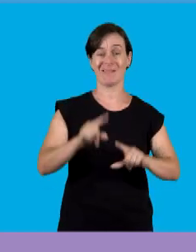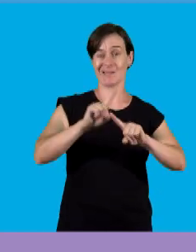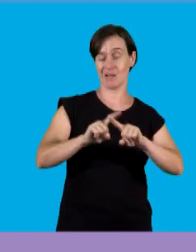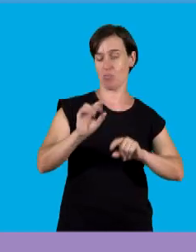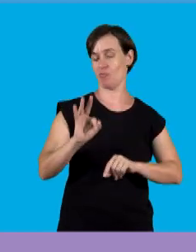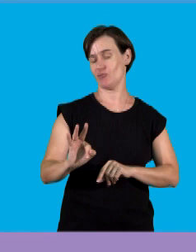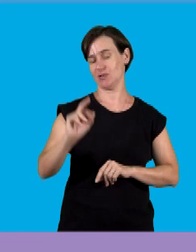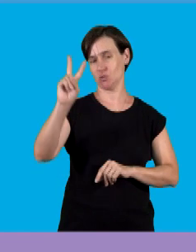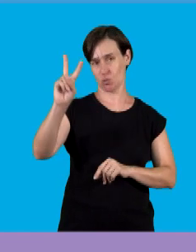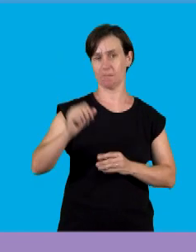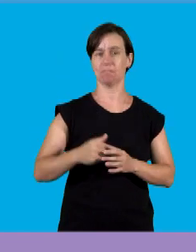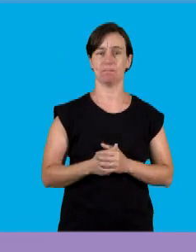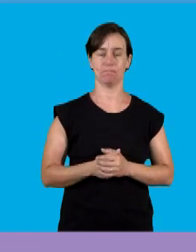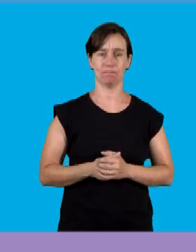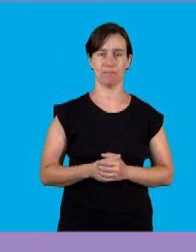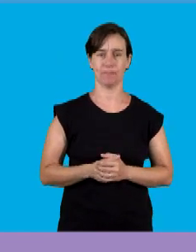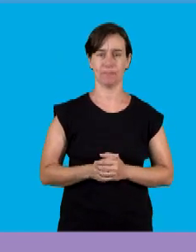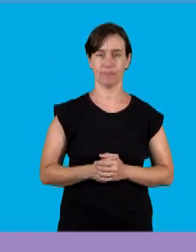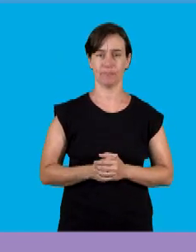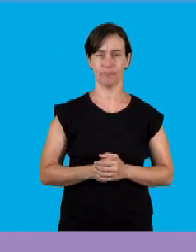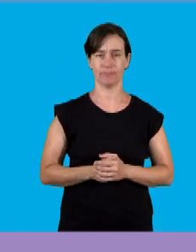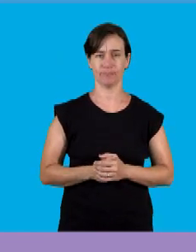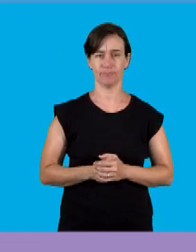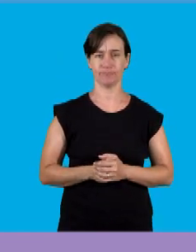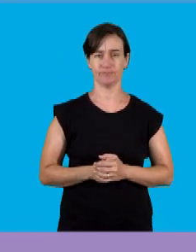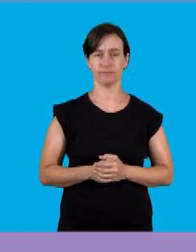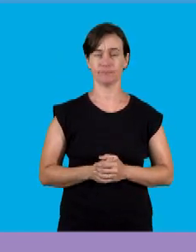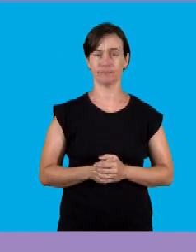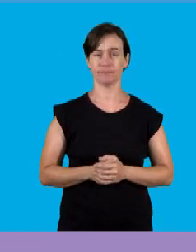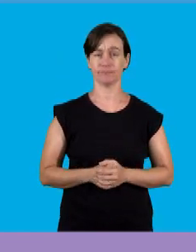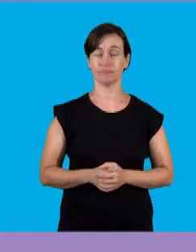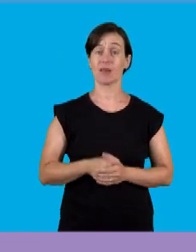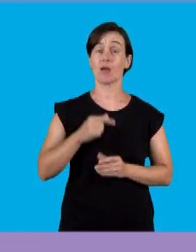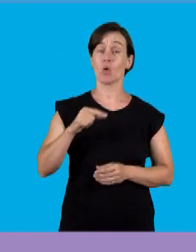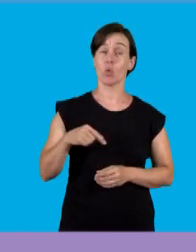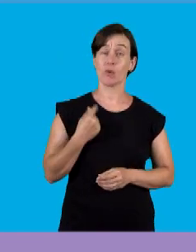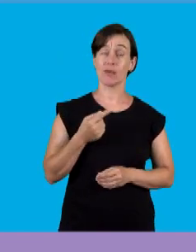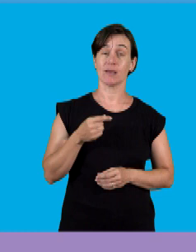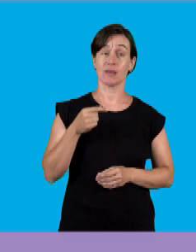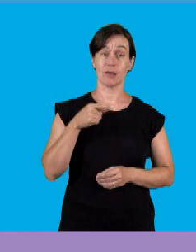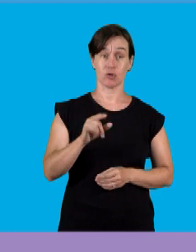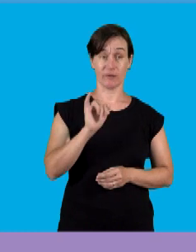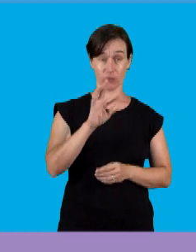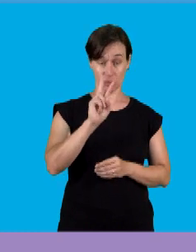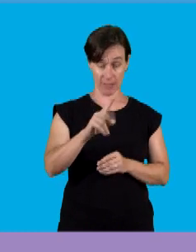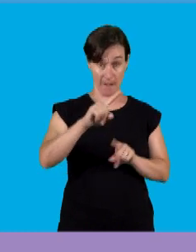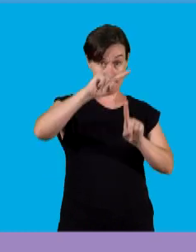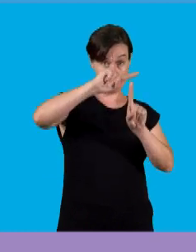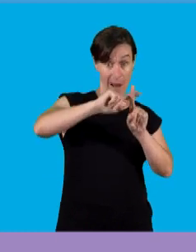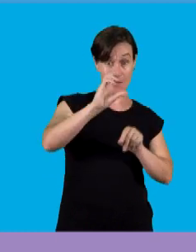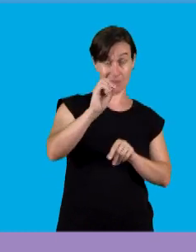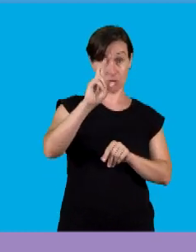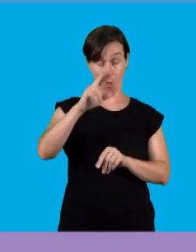2 multiplied by our 3 exponent 2. Remember, we are working on either sides of a